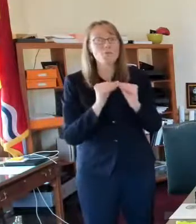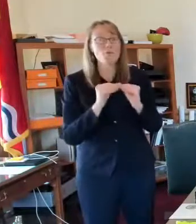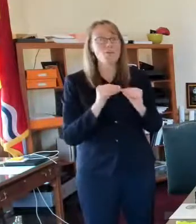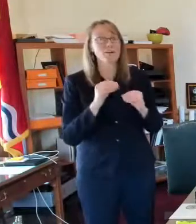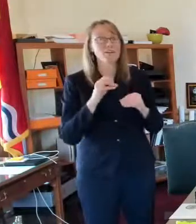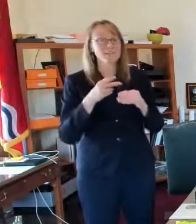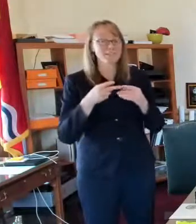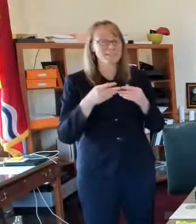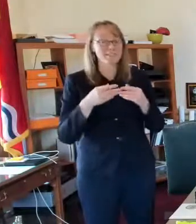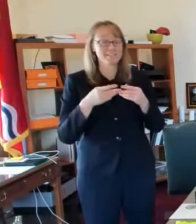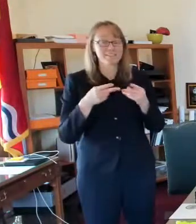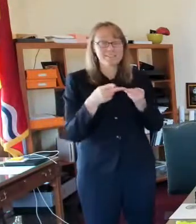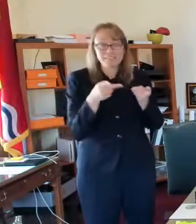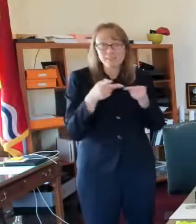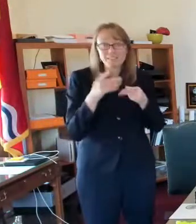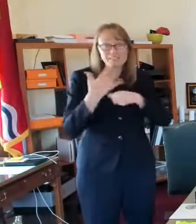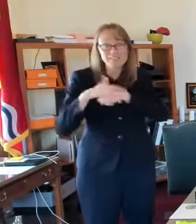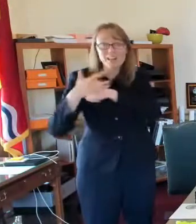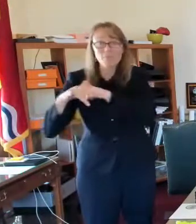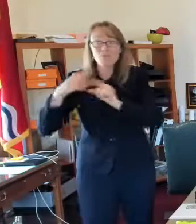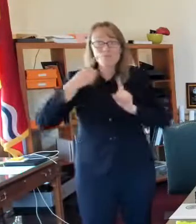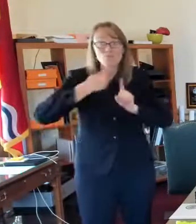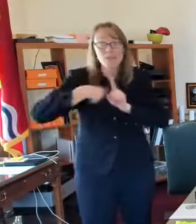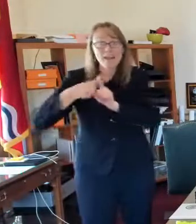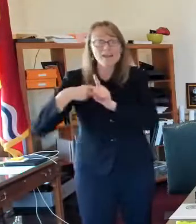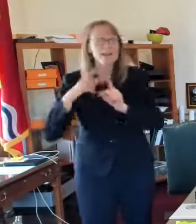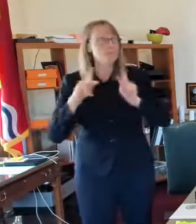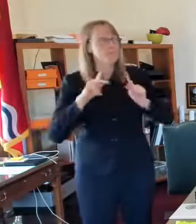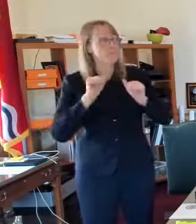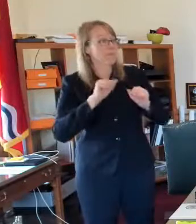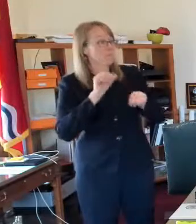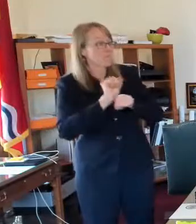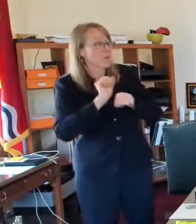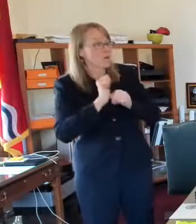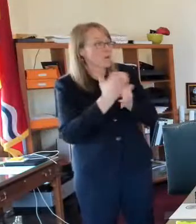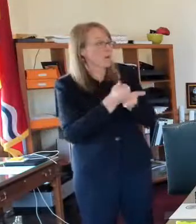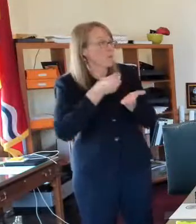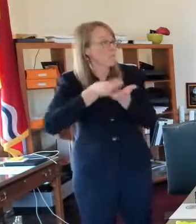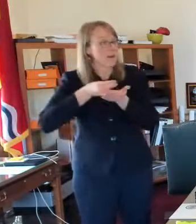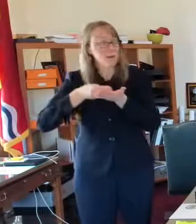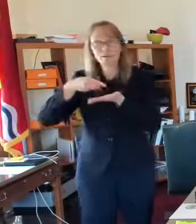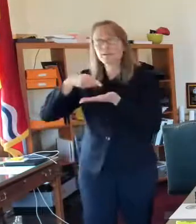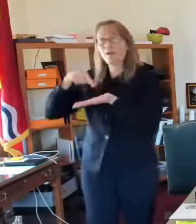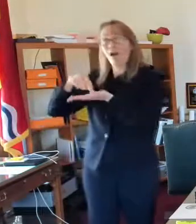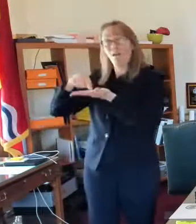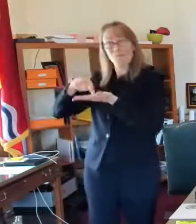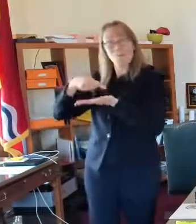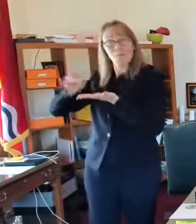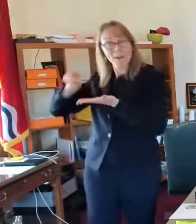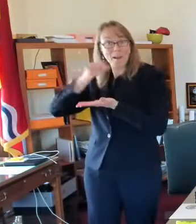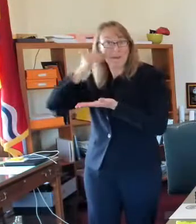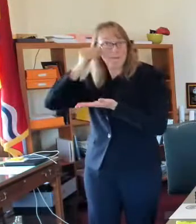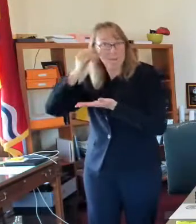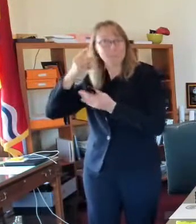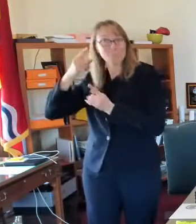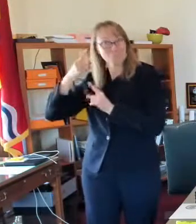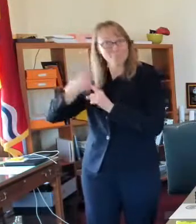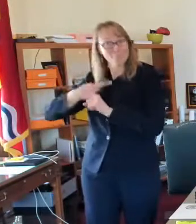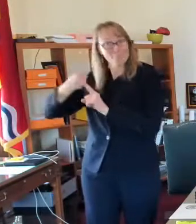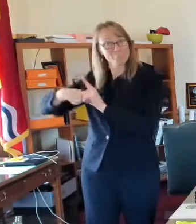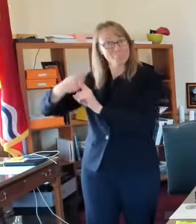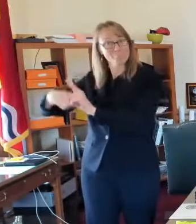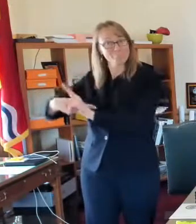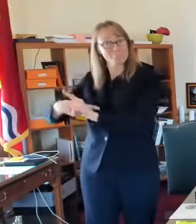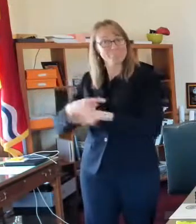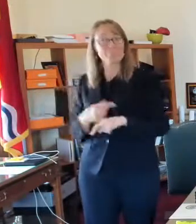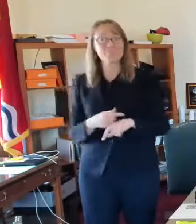rent. So that should be their focus. I'm very interested in making sure that we keep downtown front and